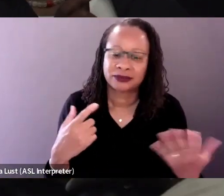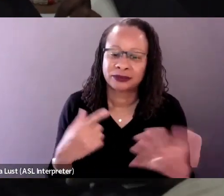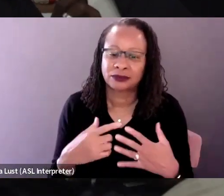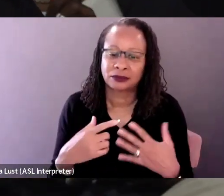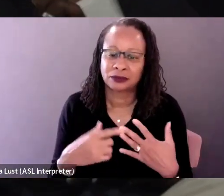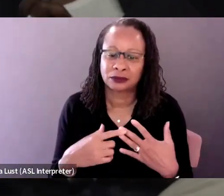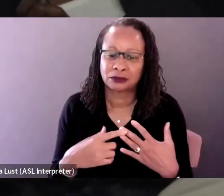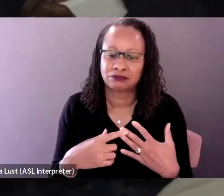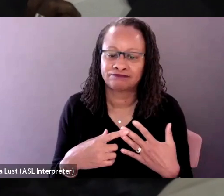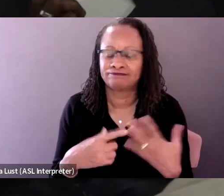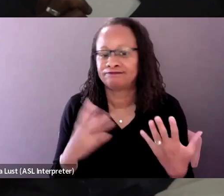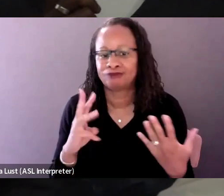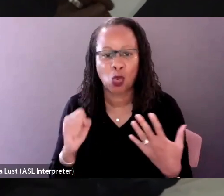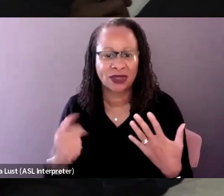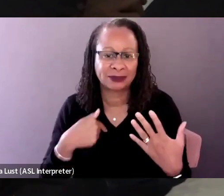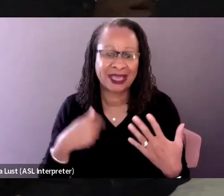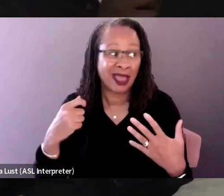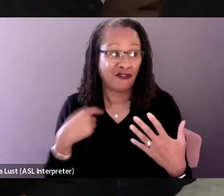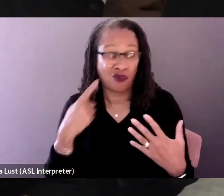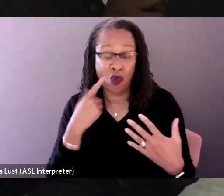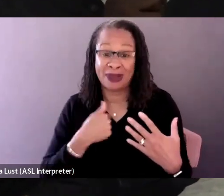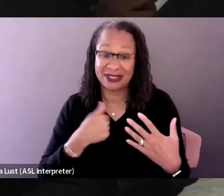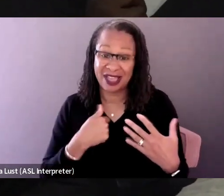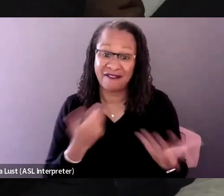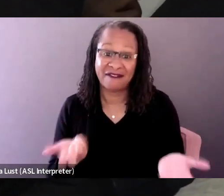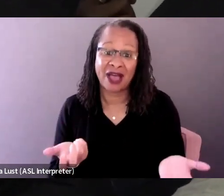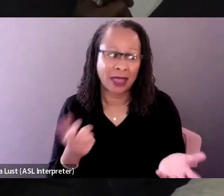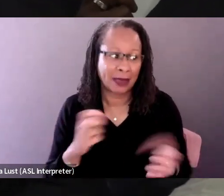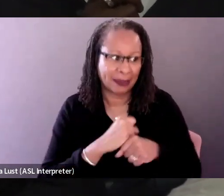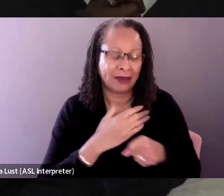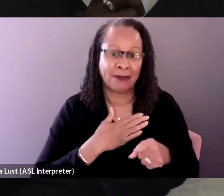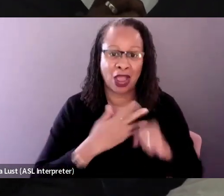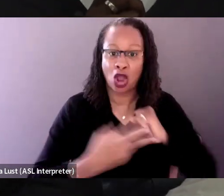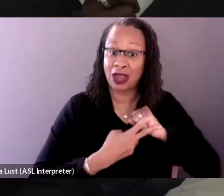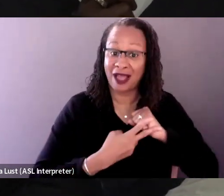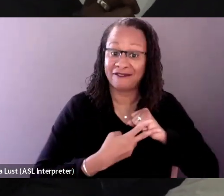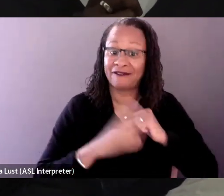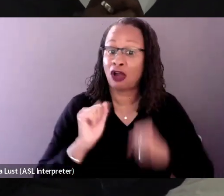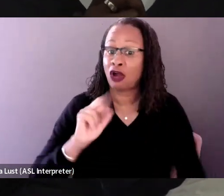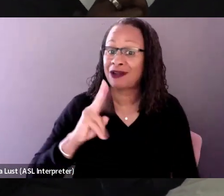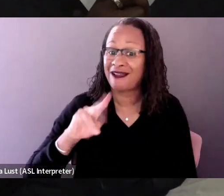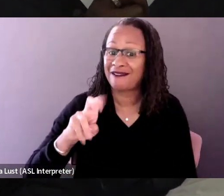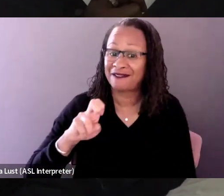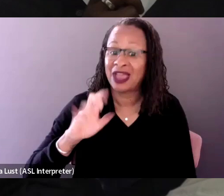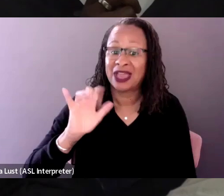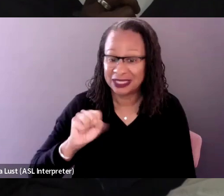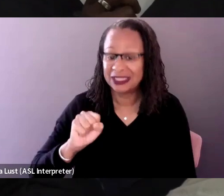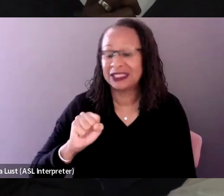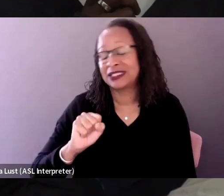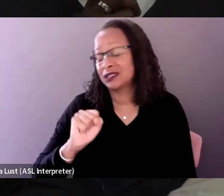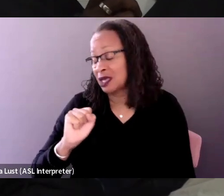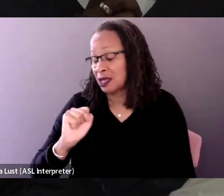archive before I made the film. The archive existed of photography, and it was a time period, and the archive